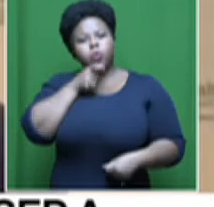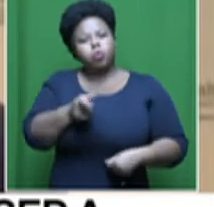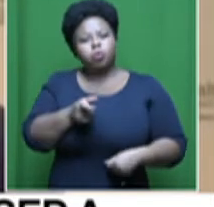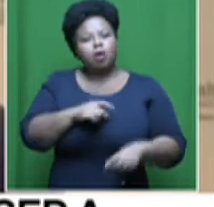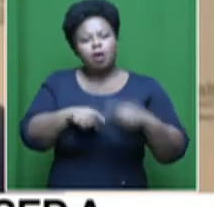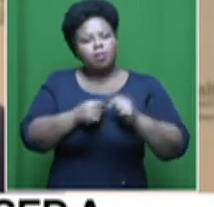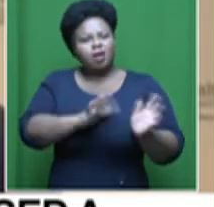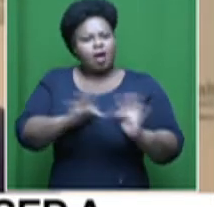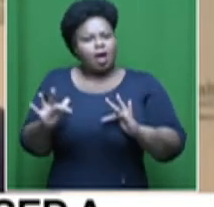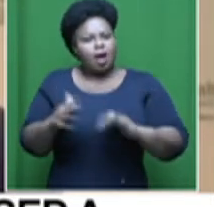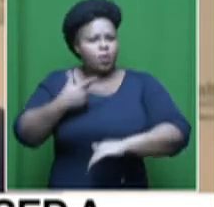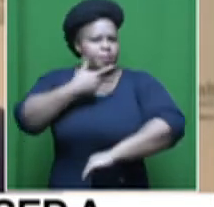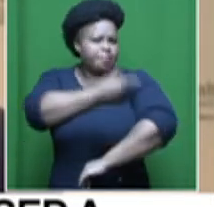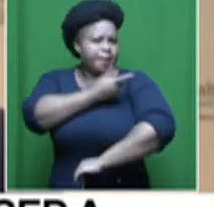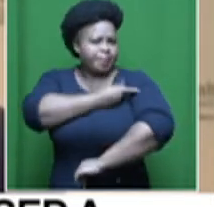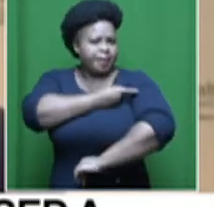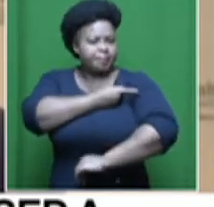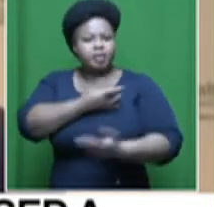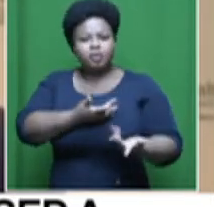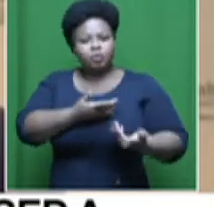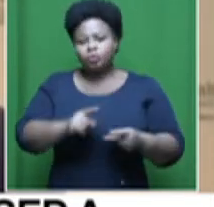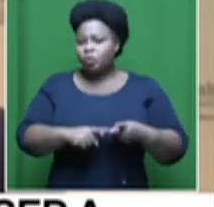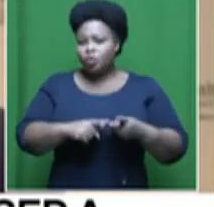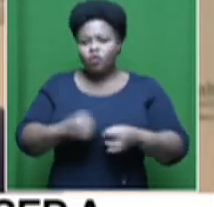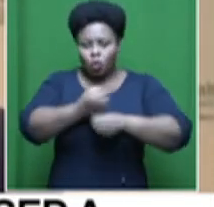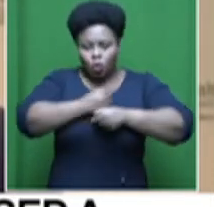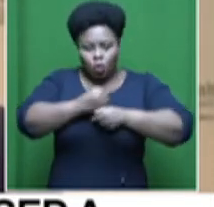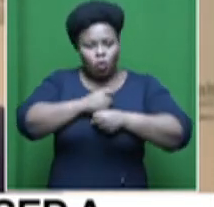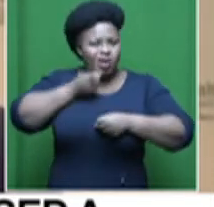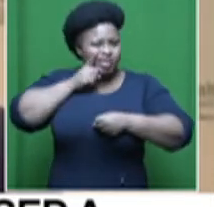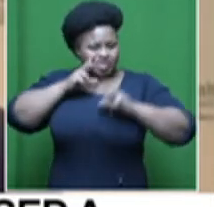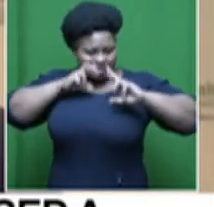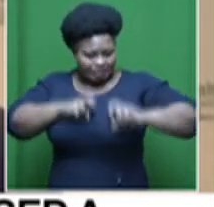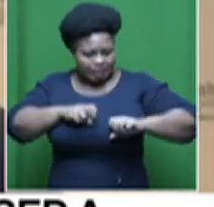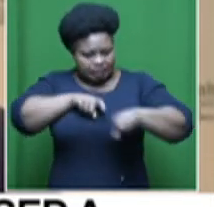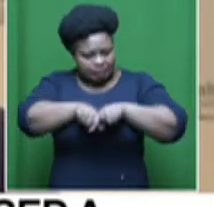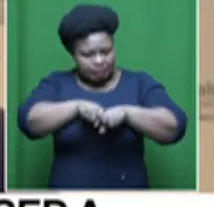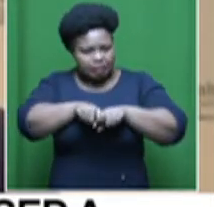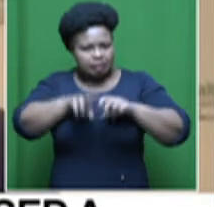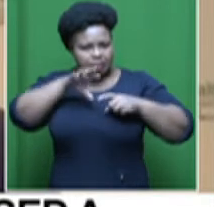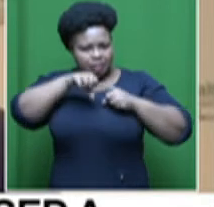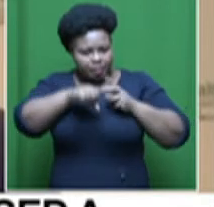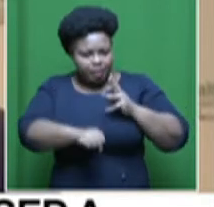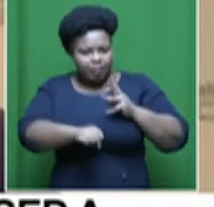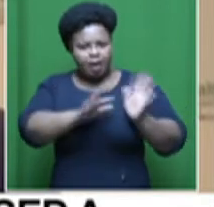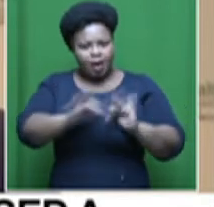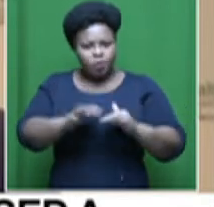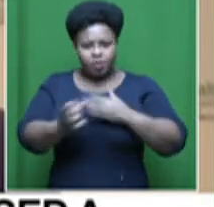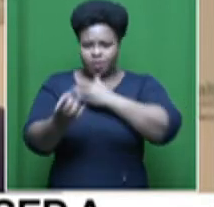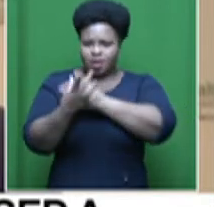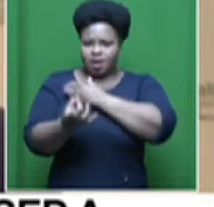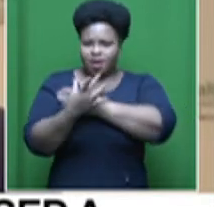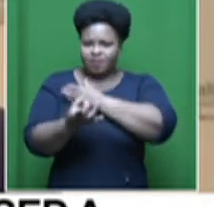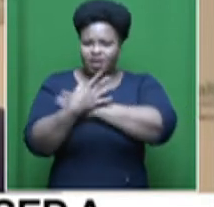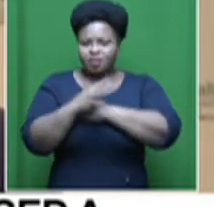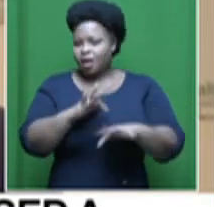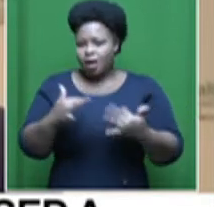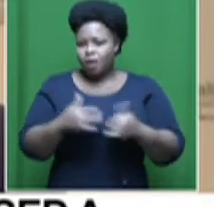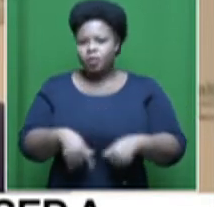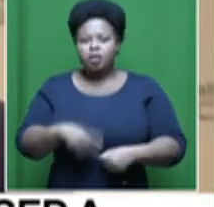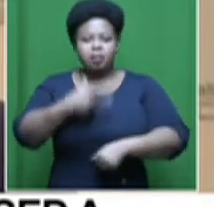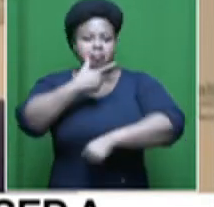of vaccines and link up with the issues of trial as the team that is actually advising us on the issue of the